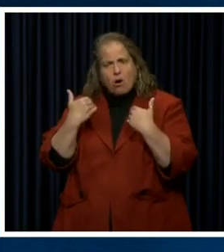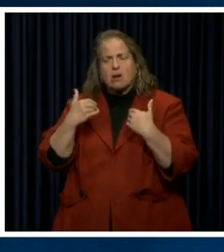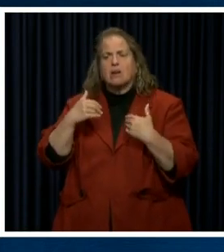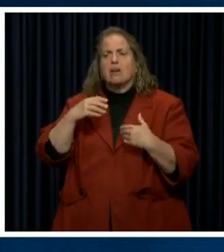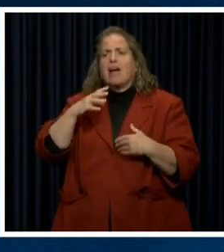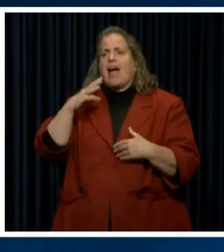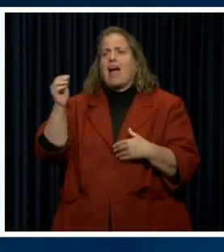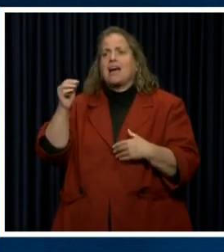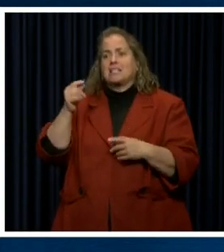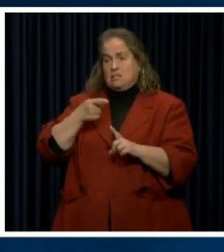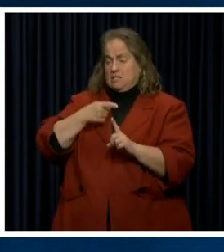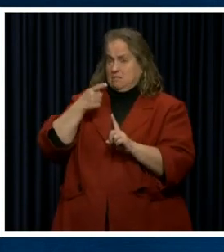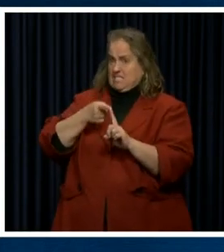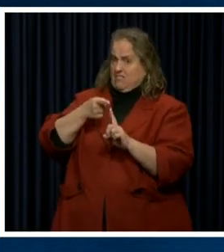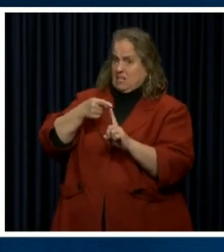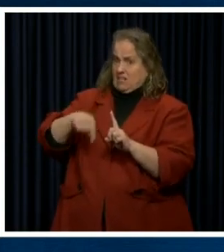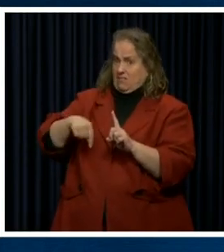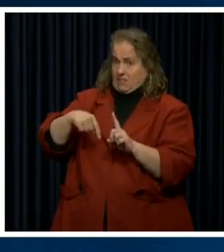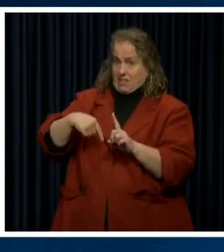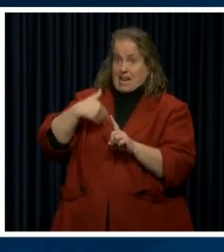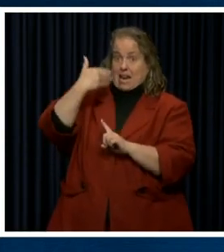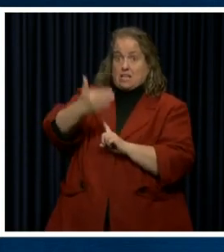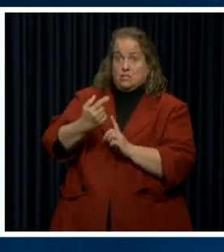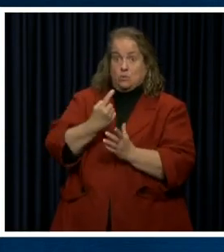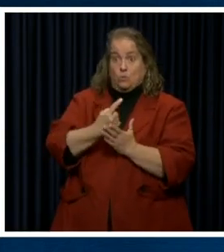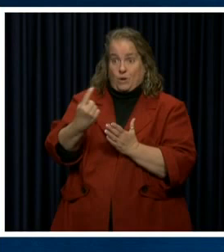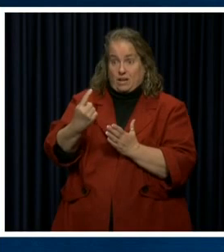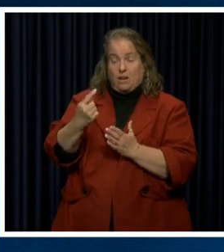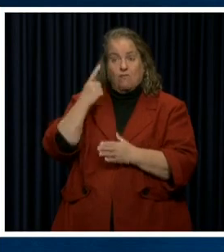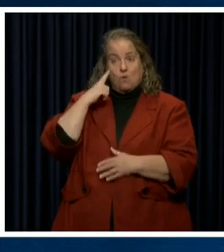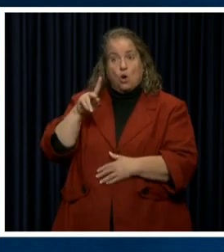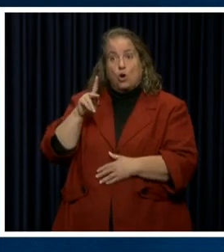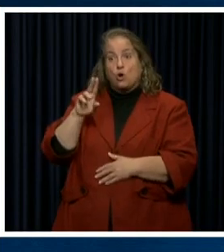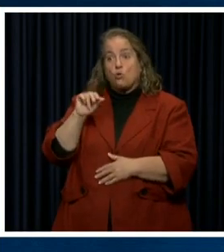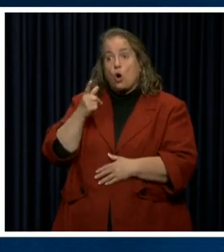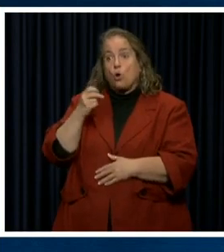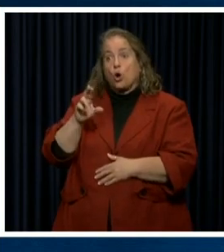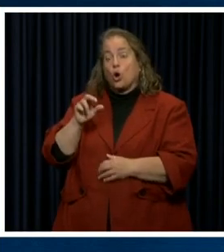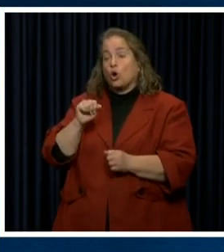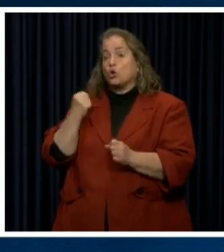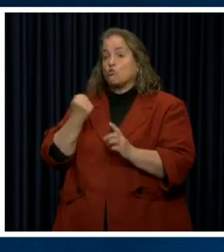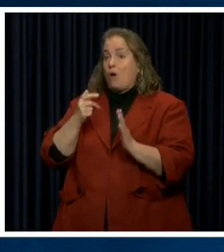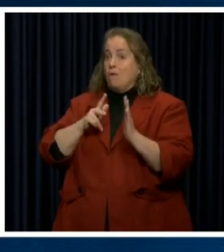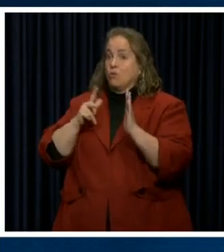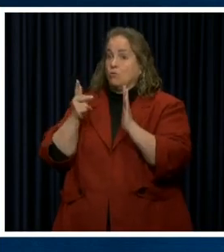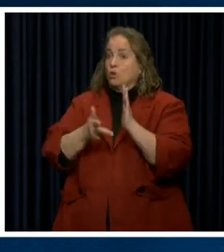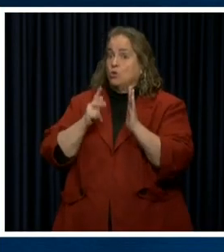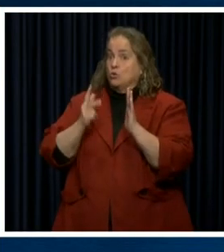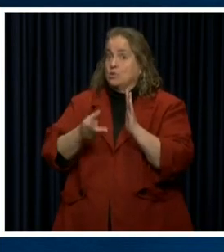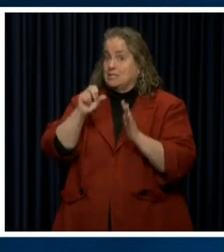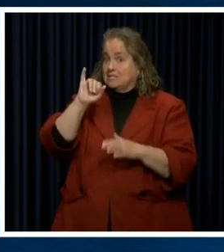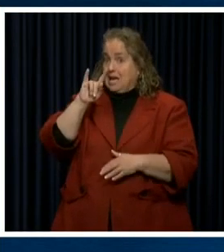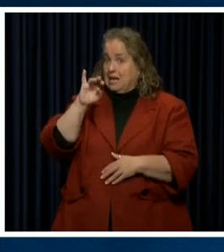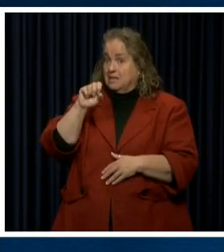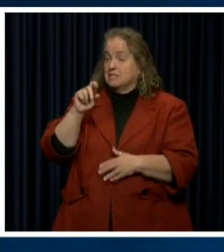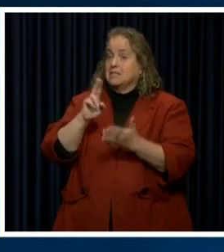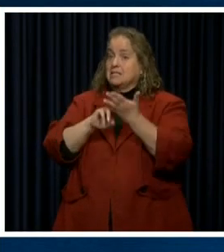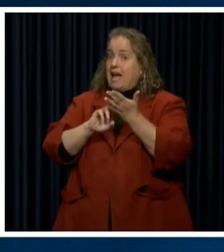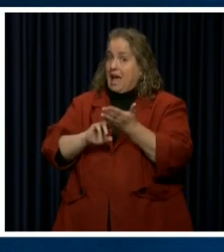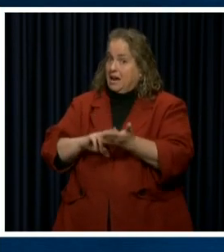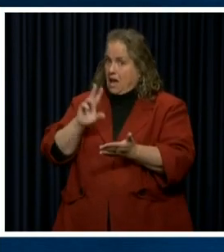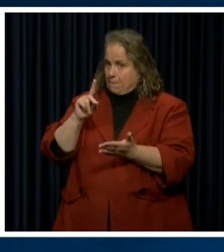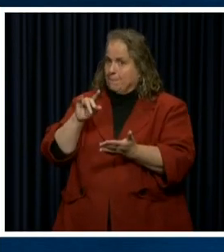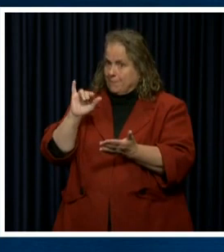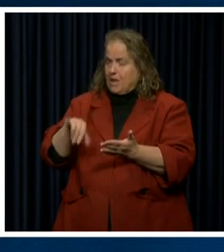specifically for this next week, for our Kroger drive-through sites, if we can put the sign-ups up, we need